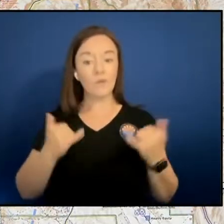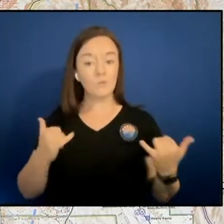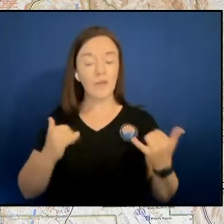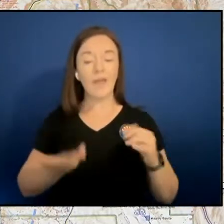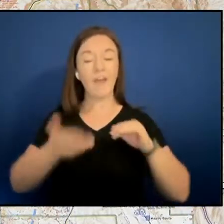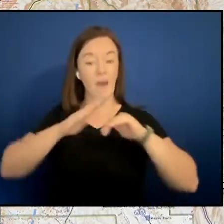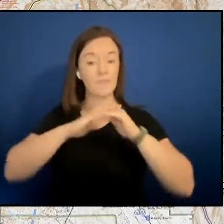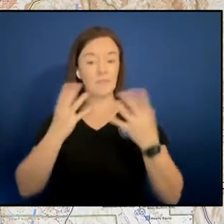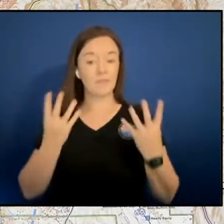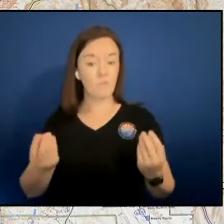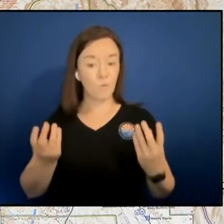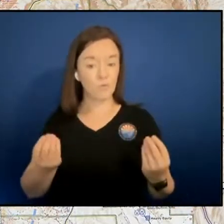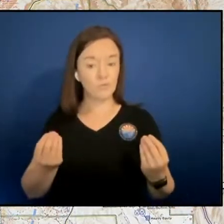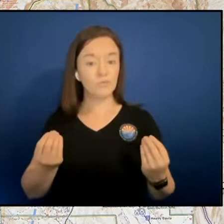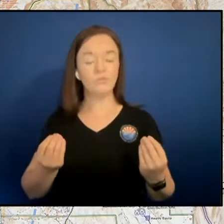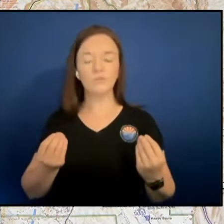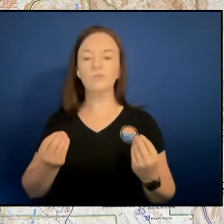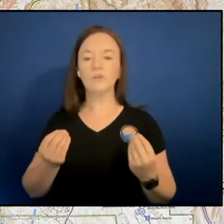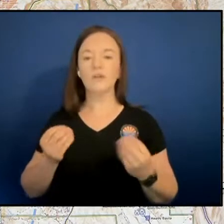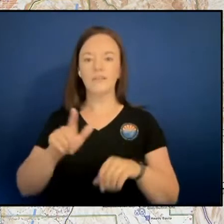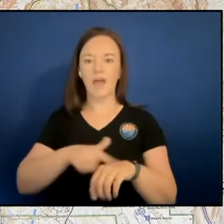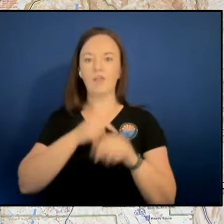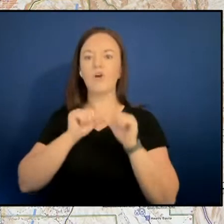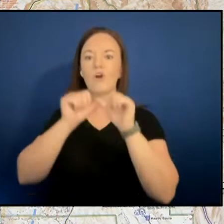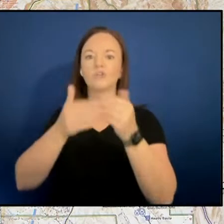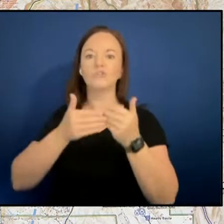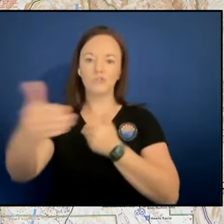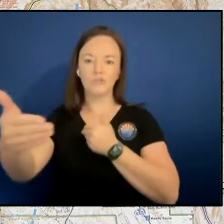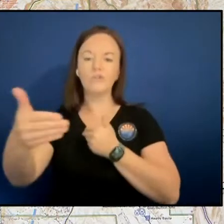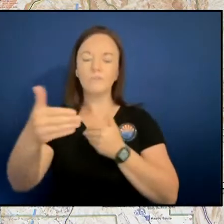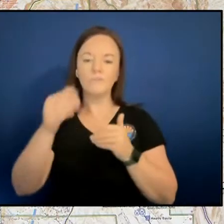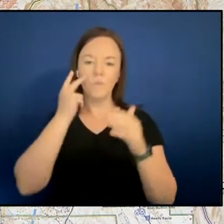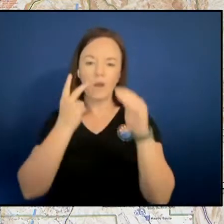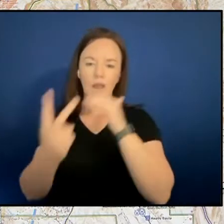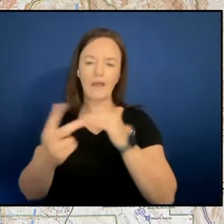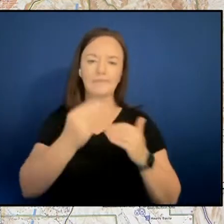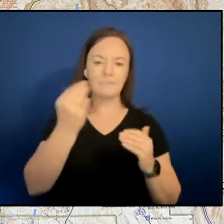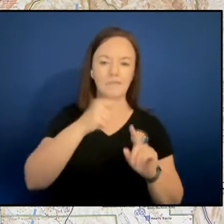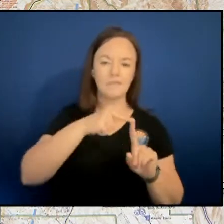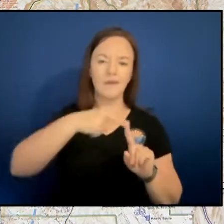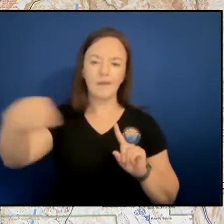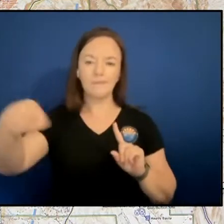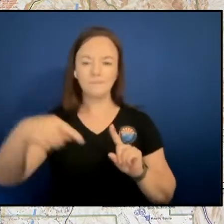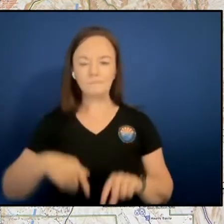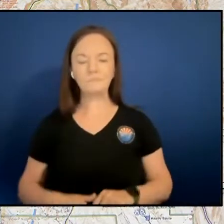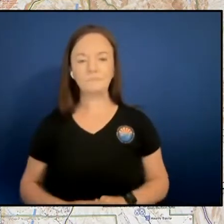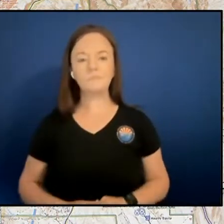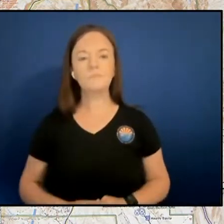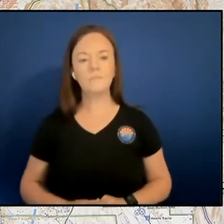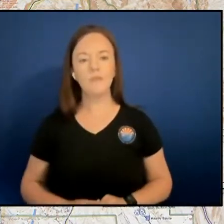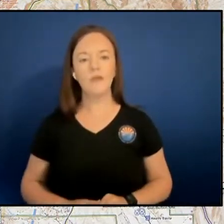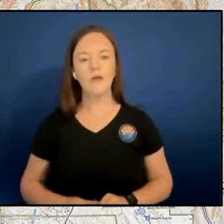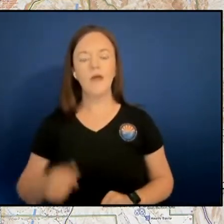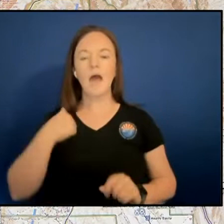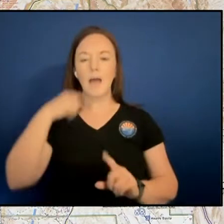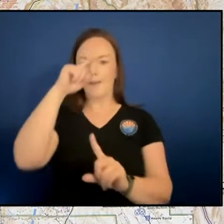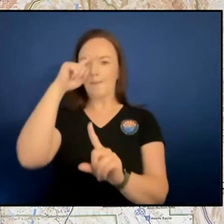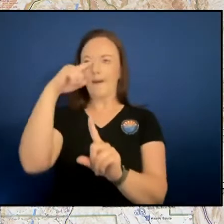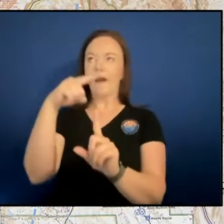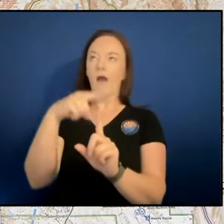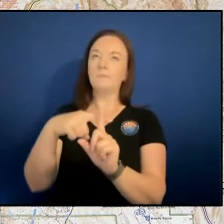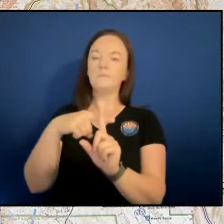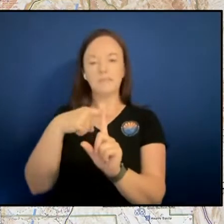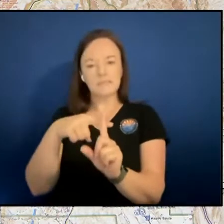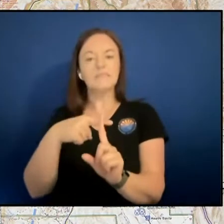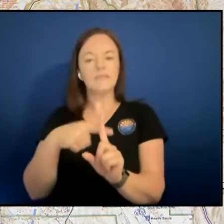moisture, at least in the long-term forecast from Monday onward, and I'm optimistic that we'll be